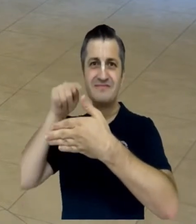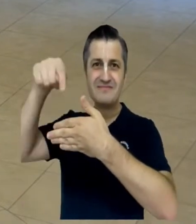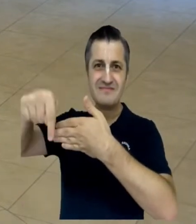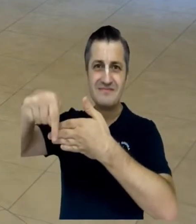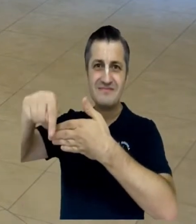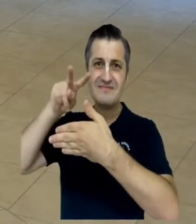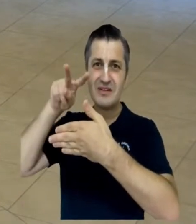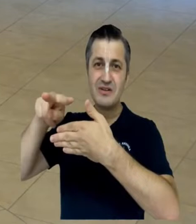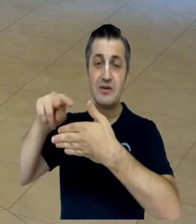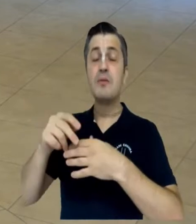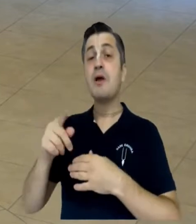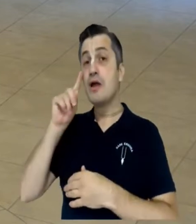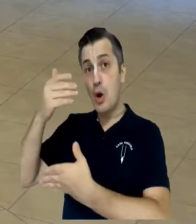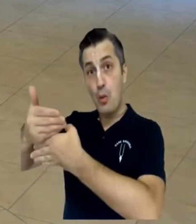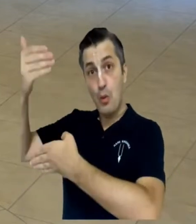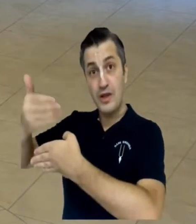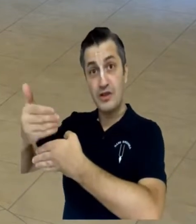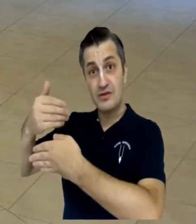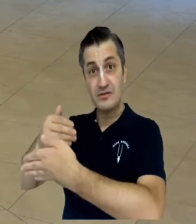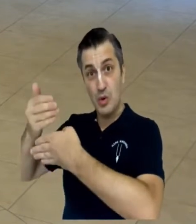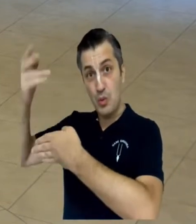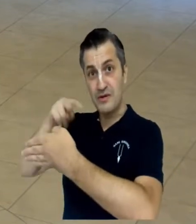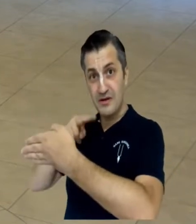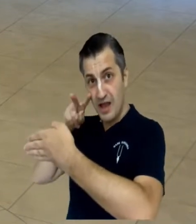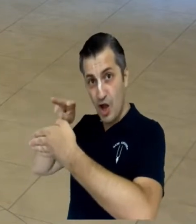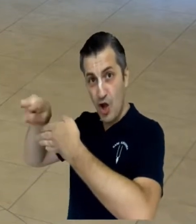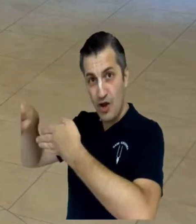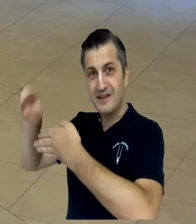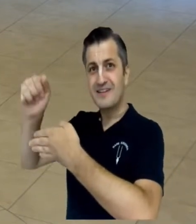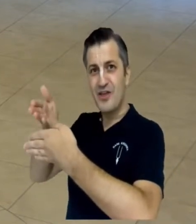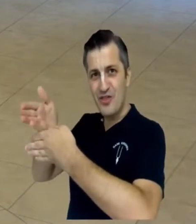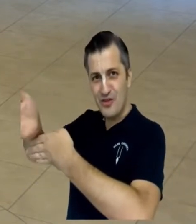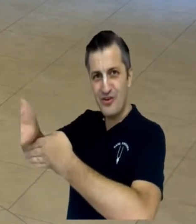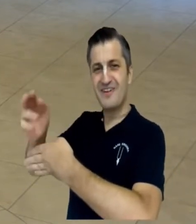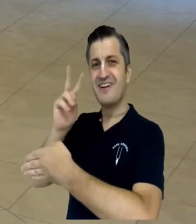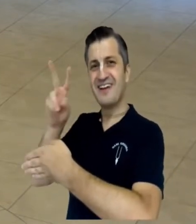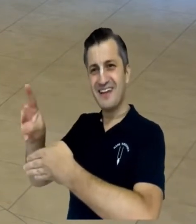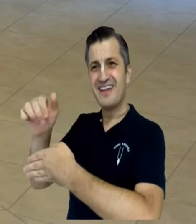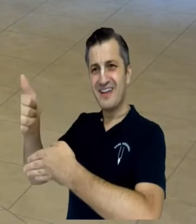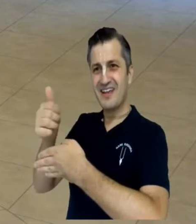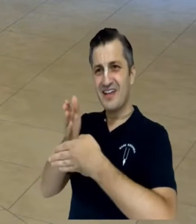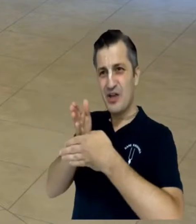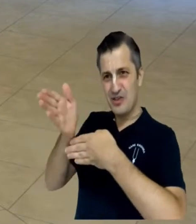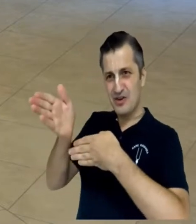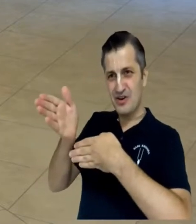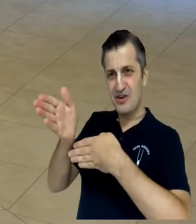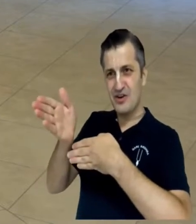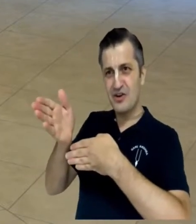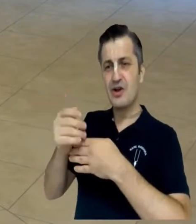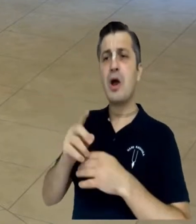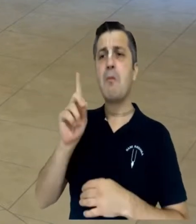window, and let's say, let's give an example. You might see someone walking past with a